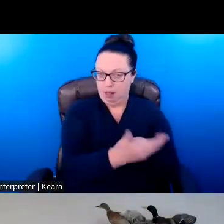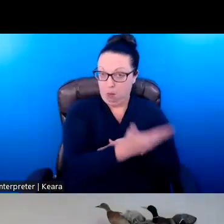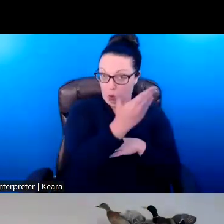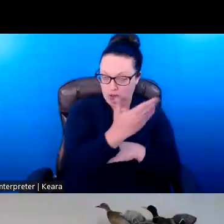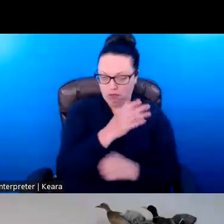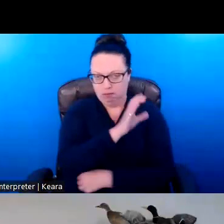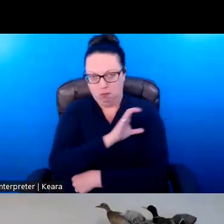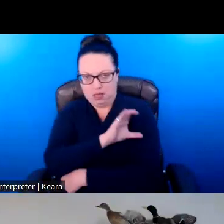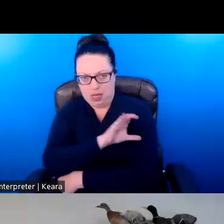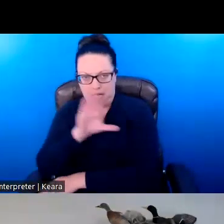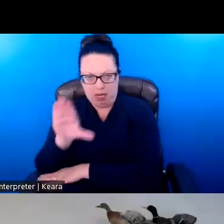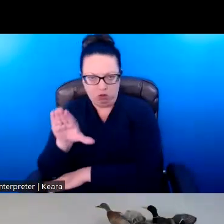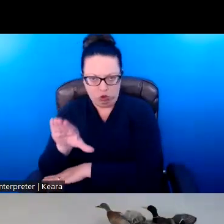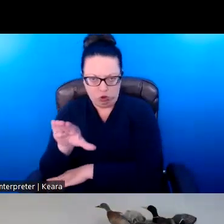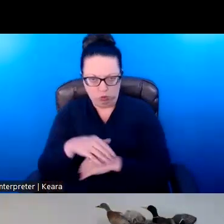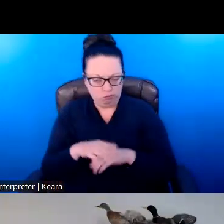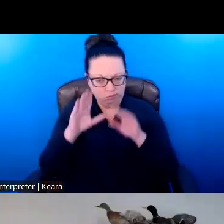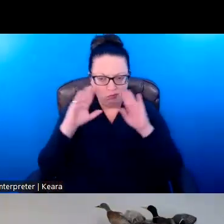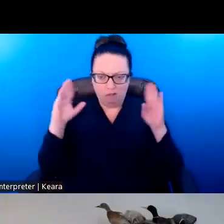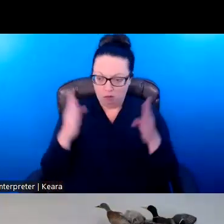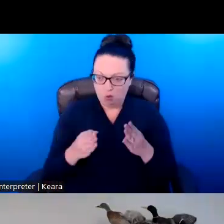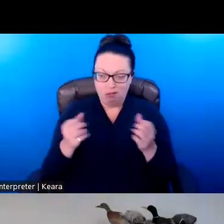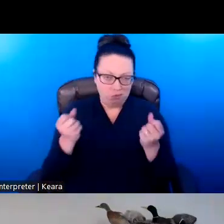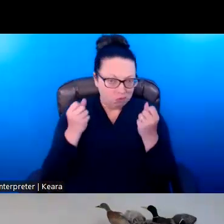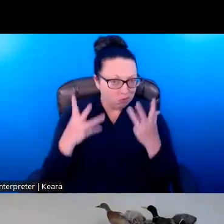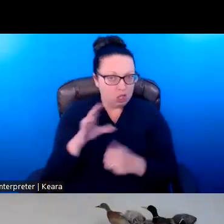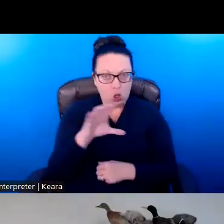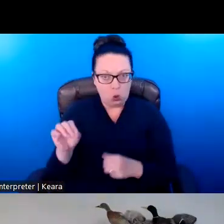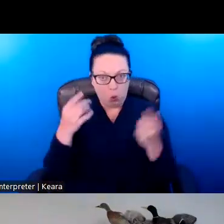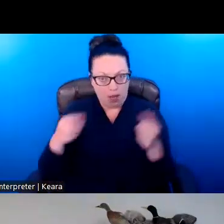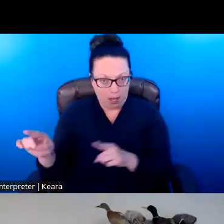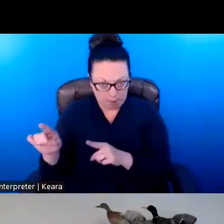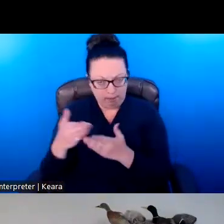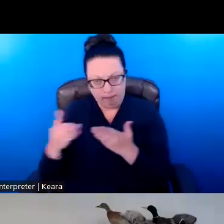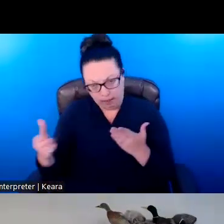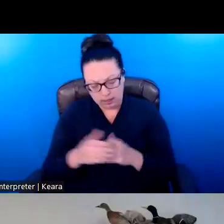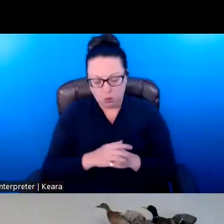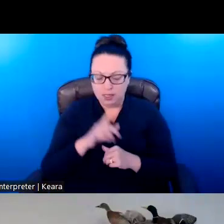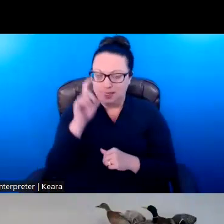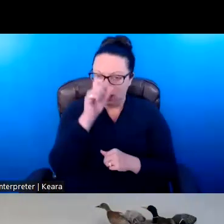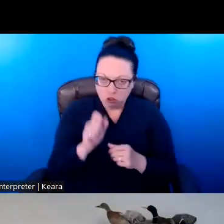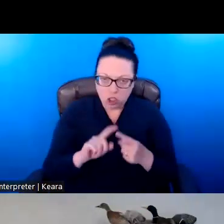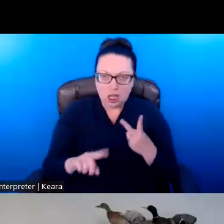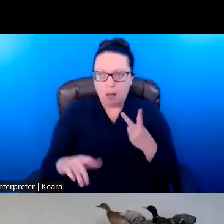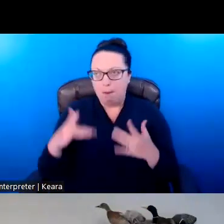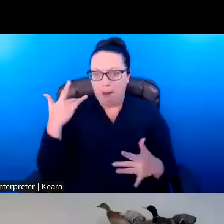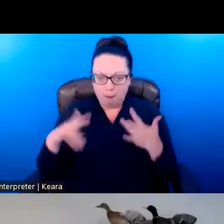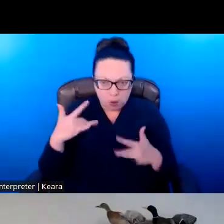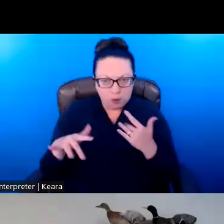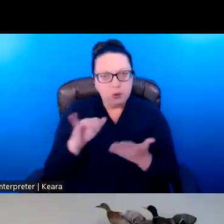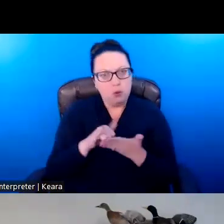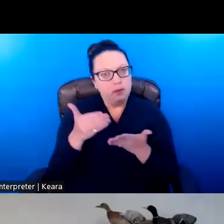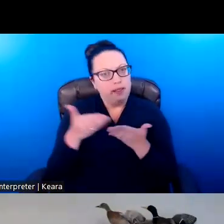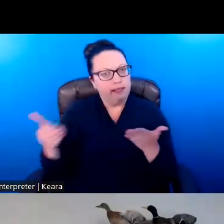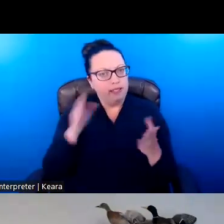on a lot of co-occurring conditions, but schizophrenia and bipolar are the areas I focus on the